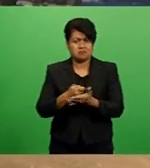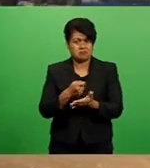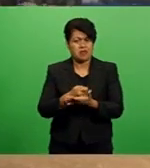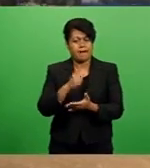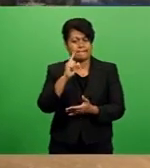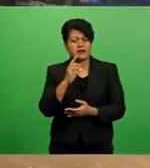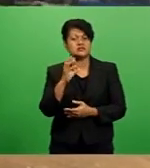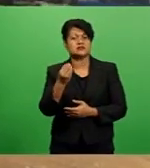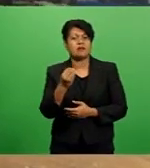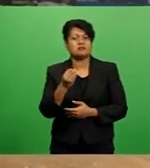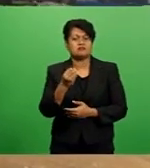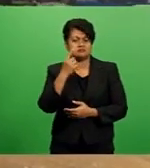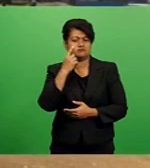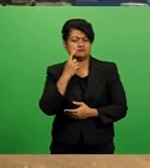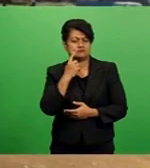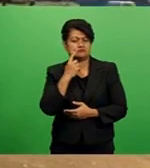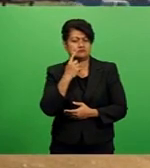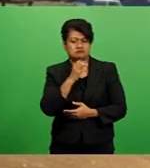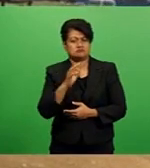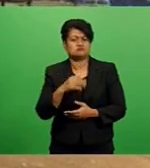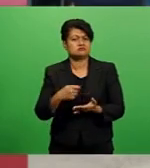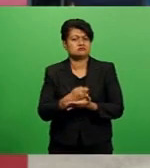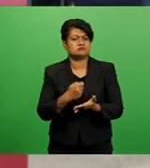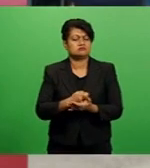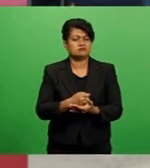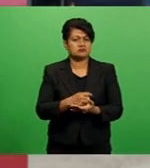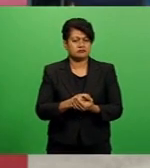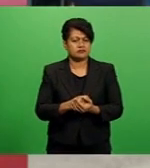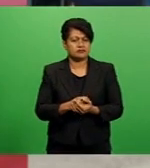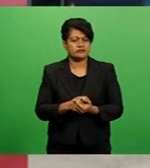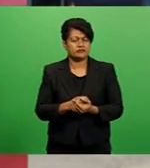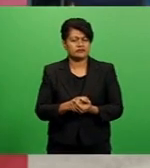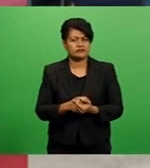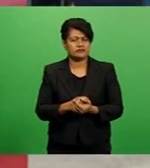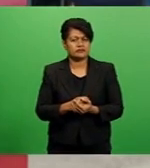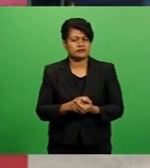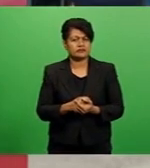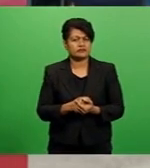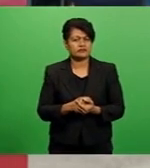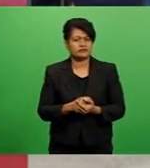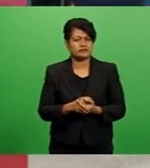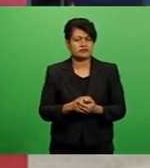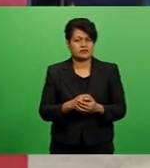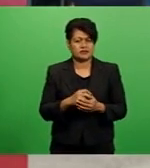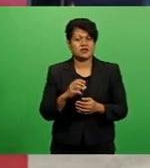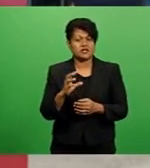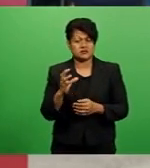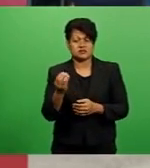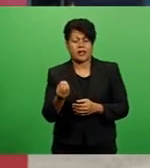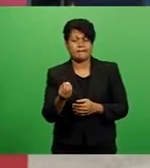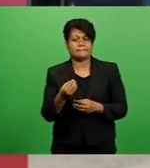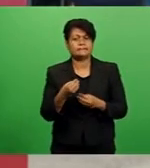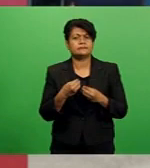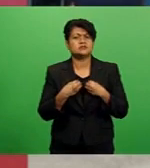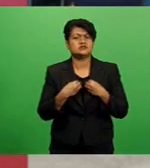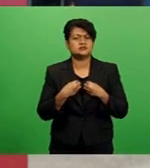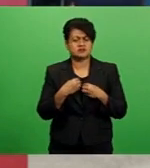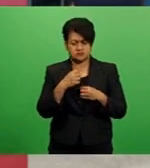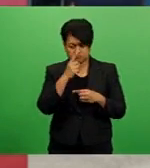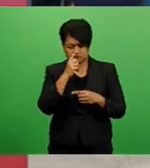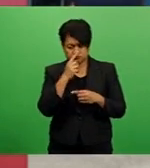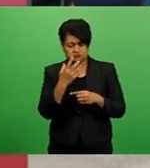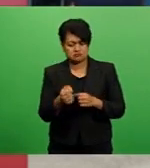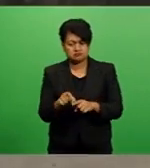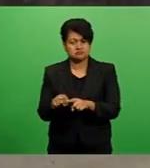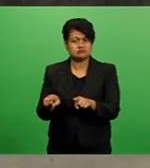advantage of the payment system. Well, there are some business people who do own rates, and we are